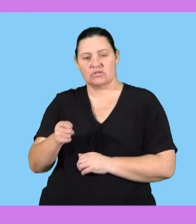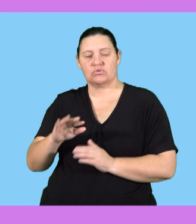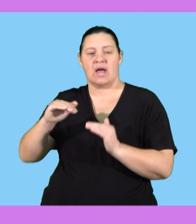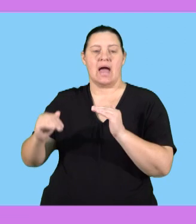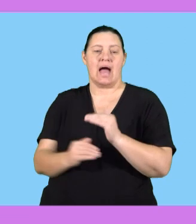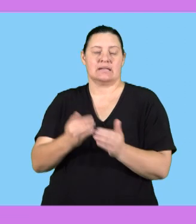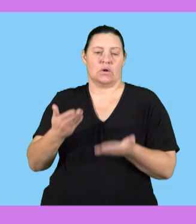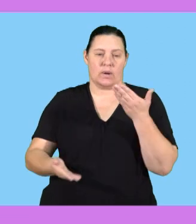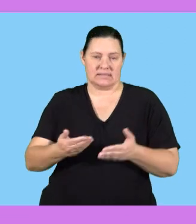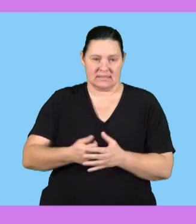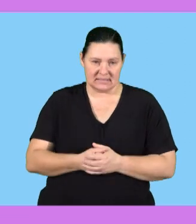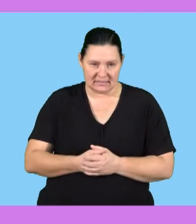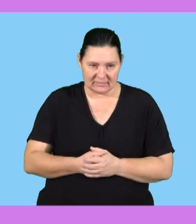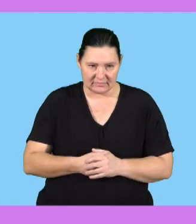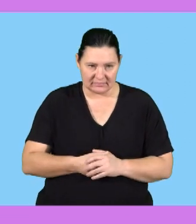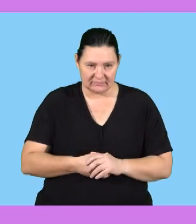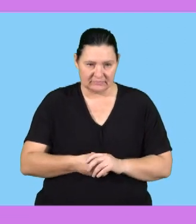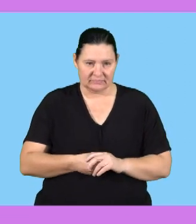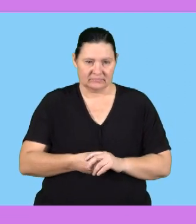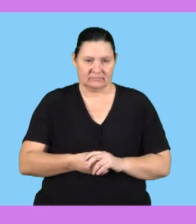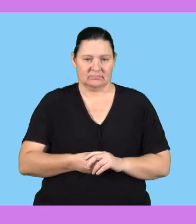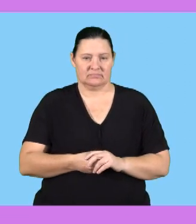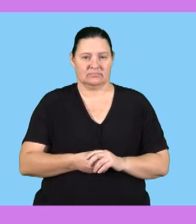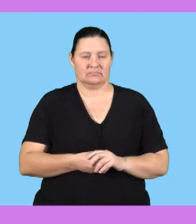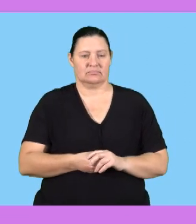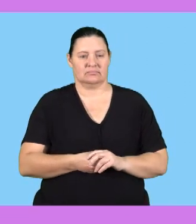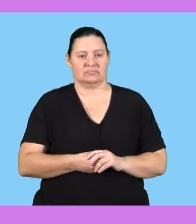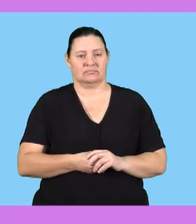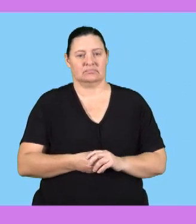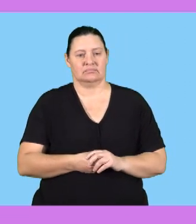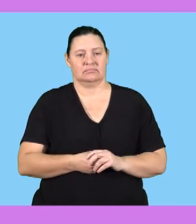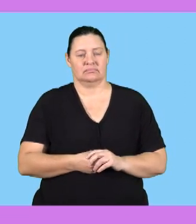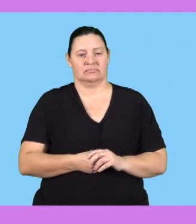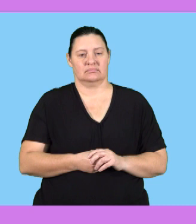we can say that contestant number 2 then is underweight.